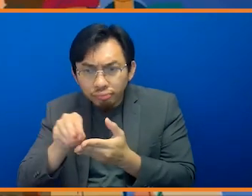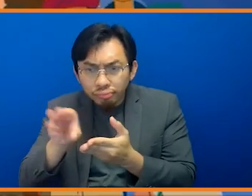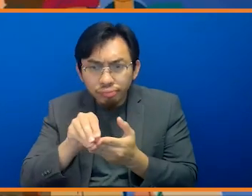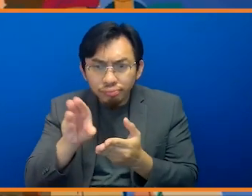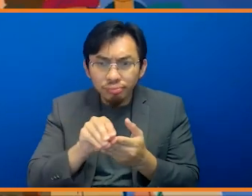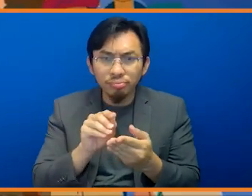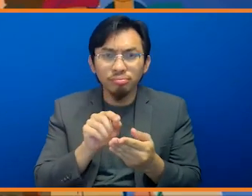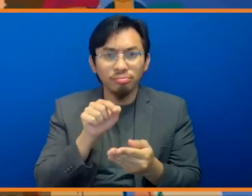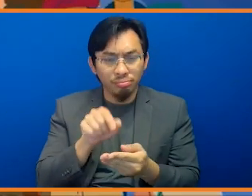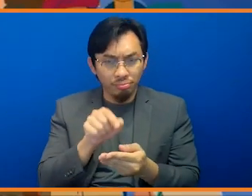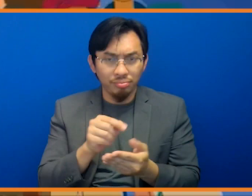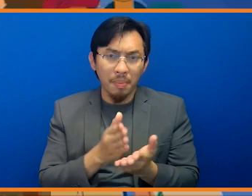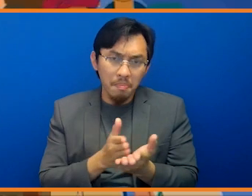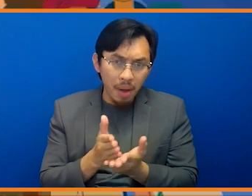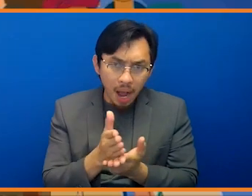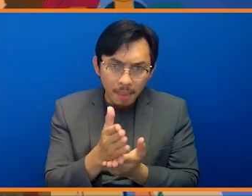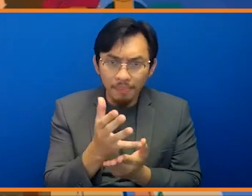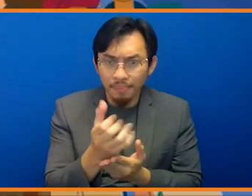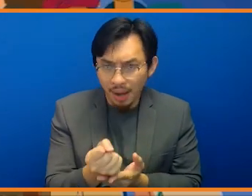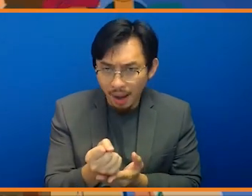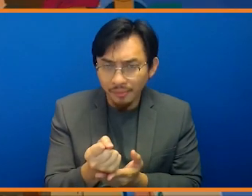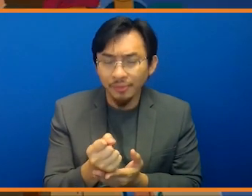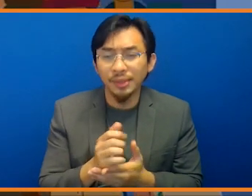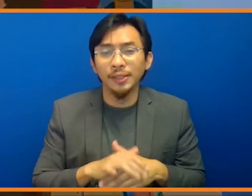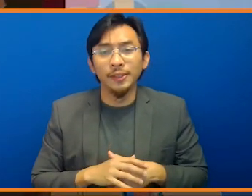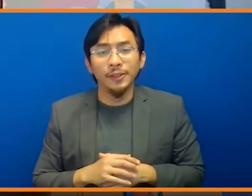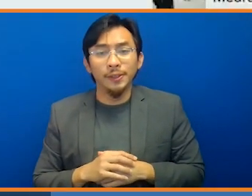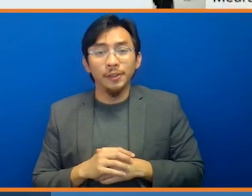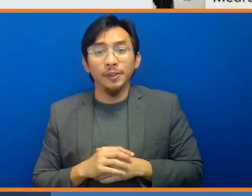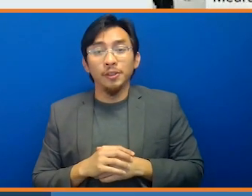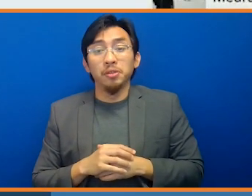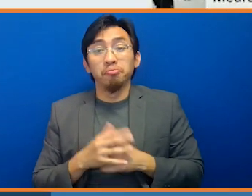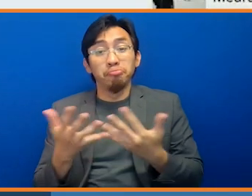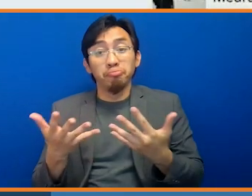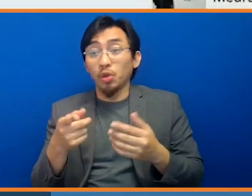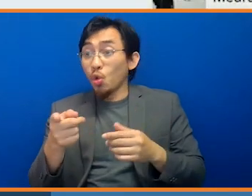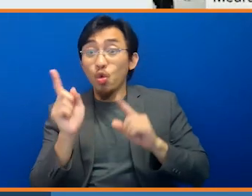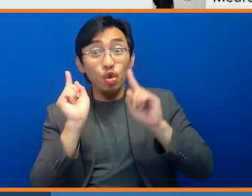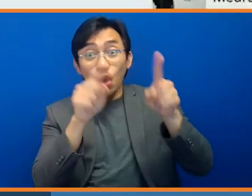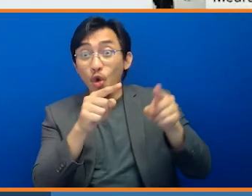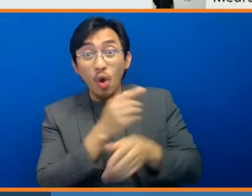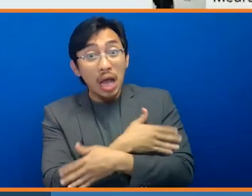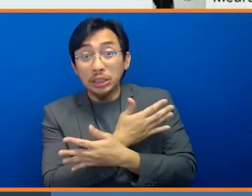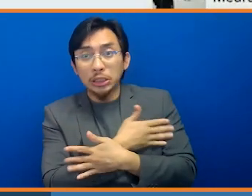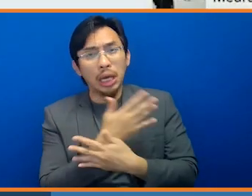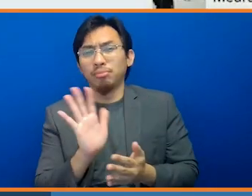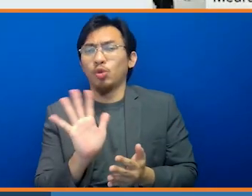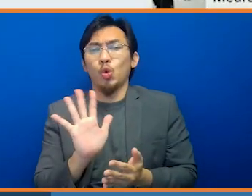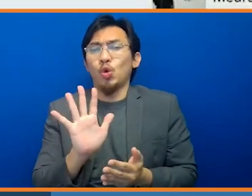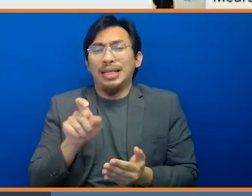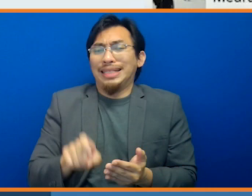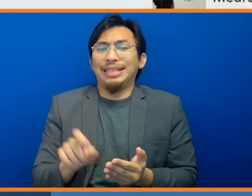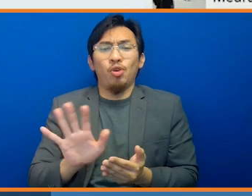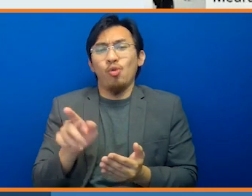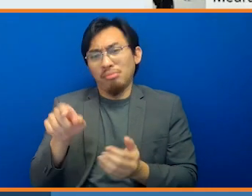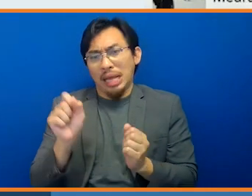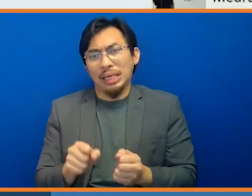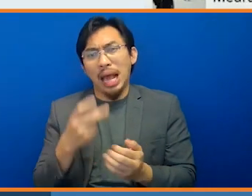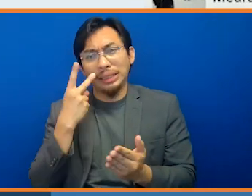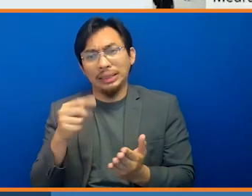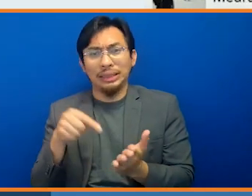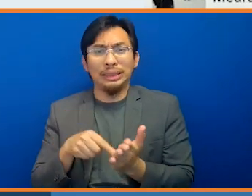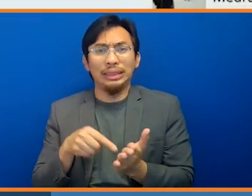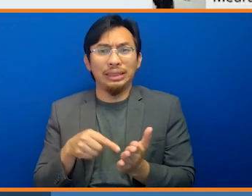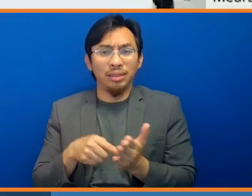map. So even without going to Aceh, you can see the process of damage